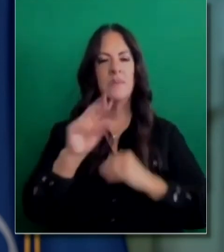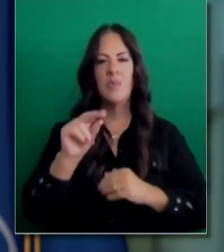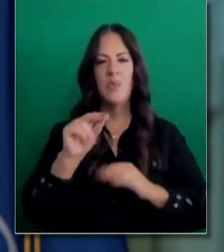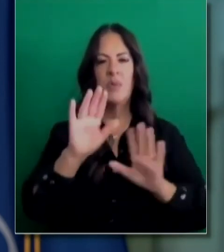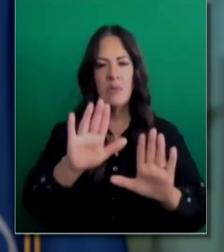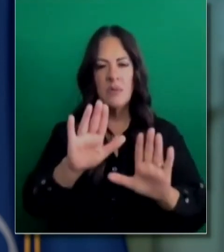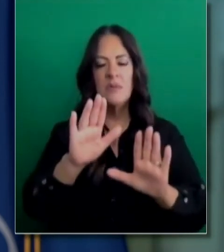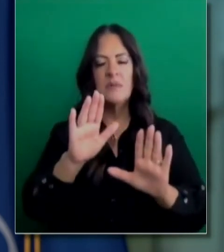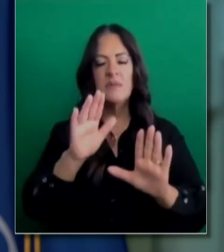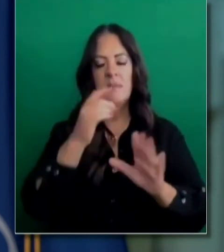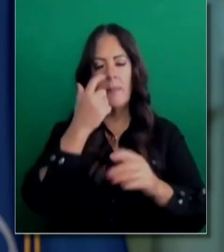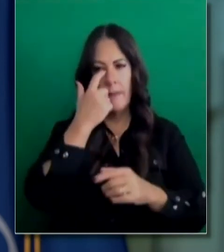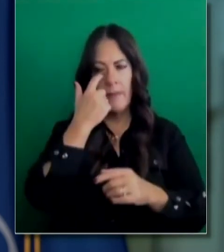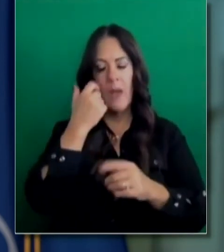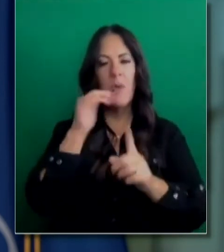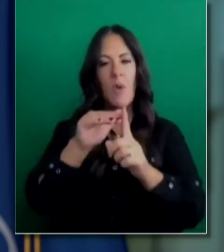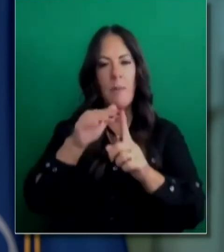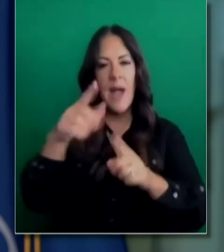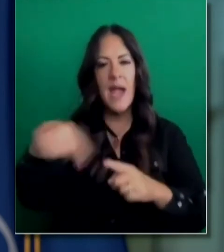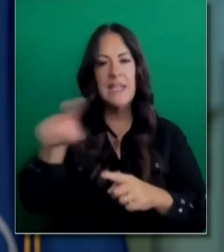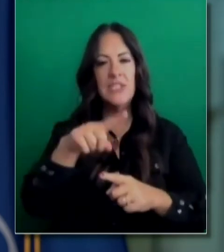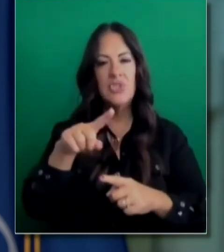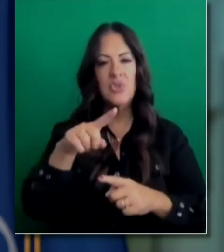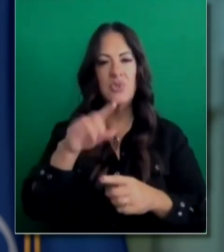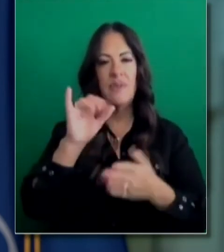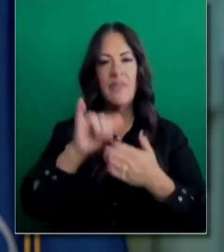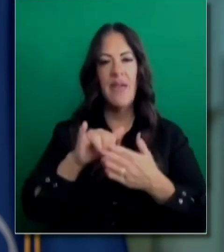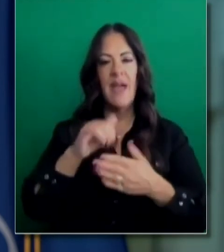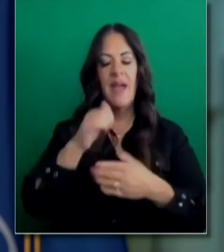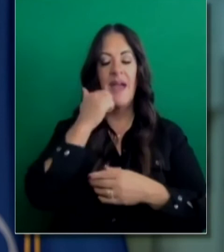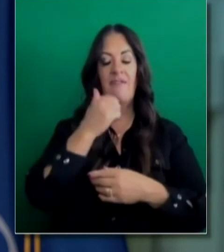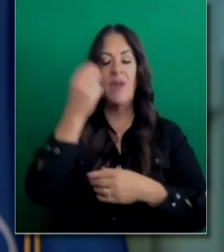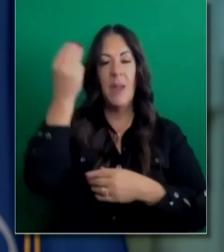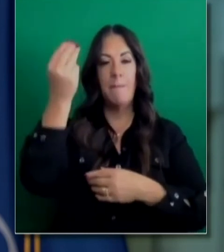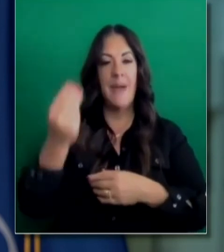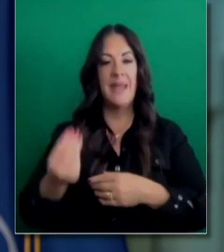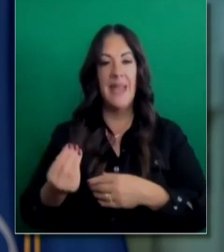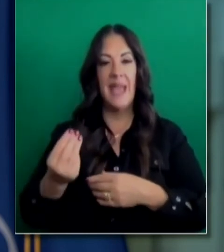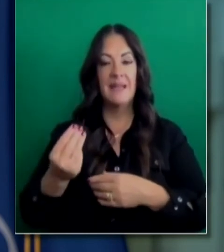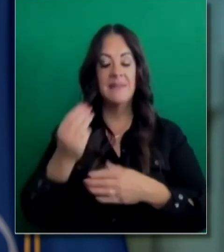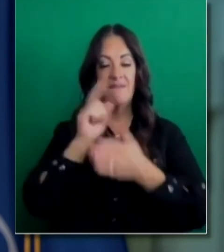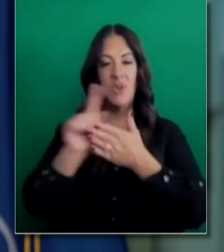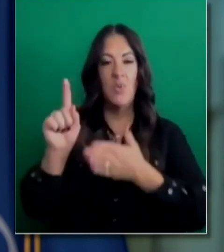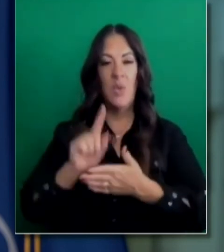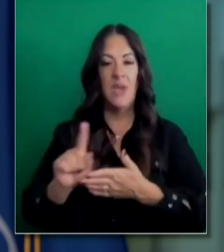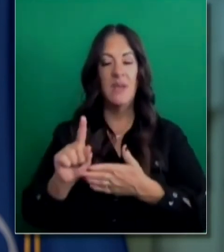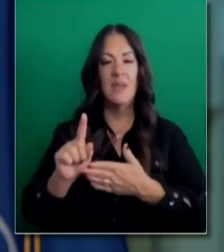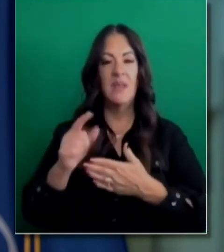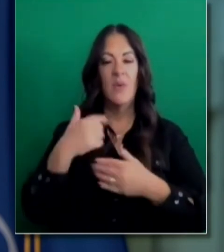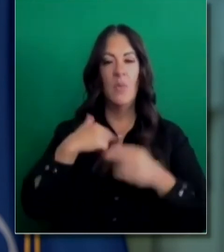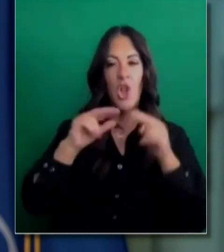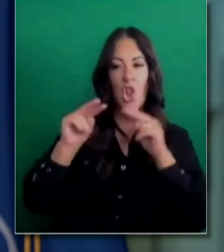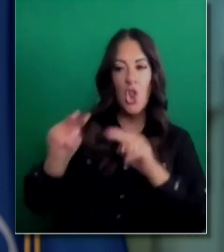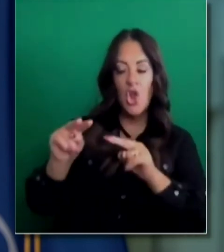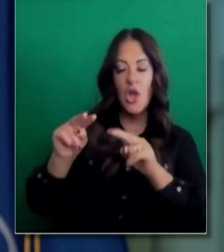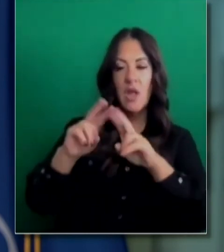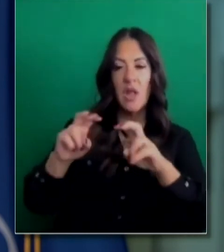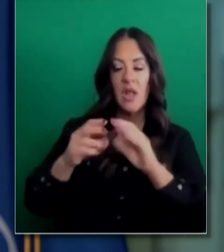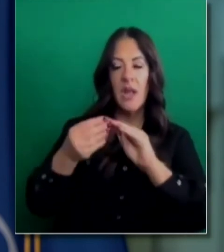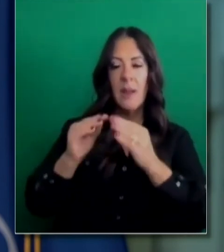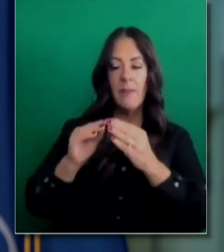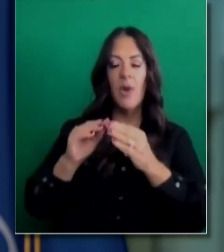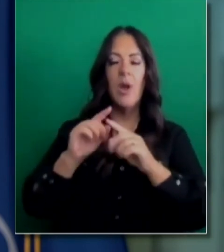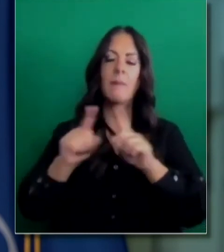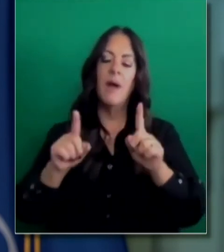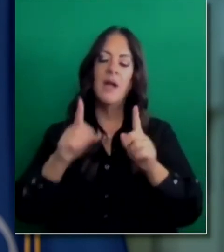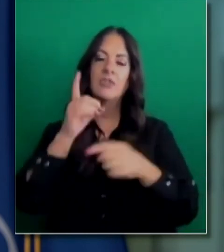question, that the Monday data we always we really want to see. That's why Dr. Galley updates you on Tuesday we'll